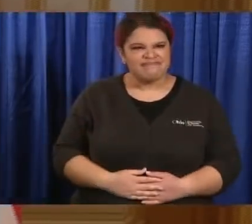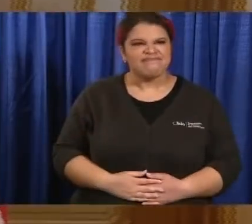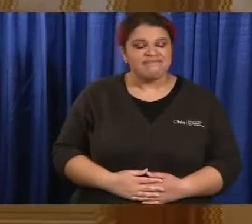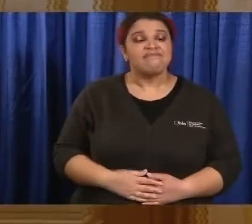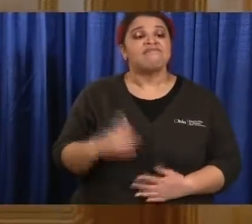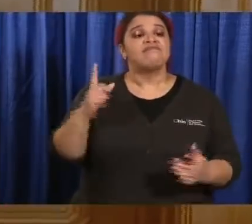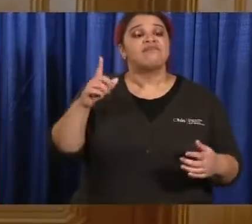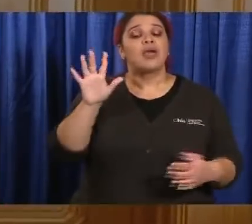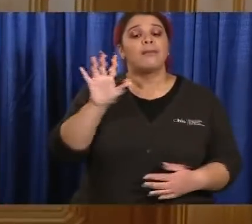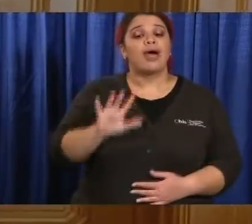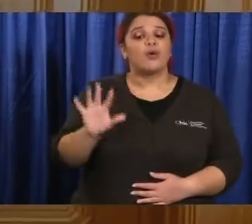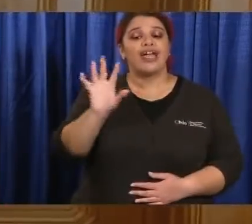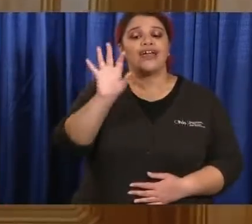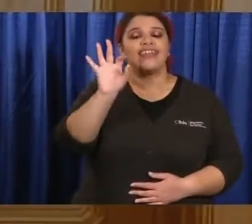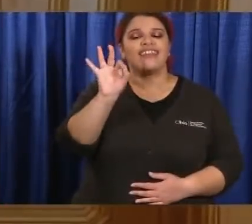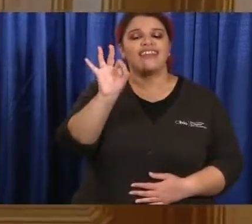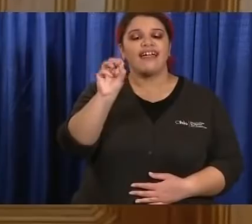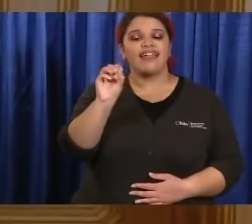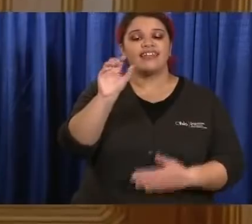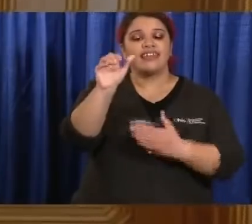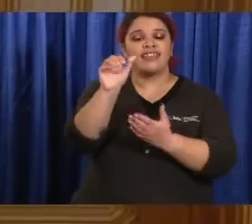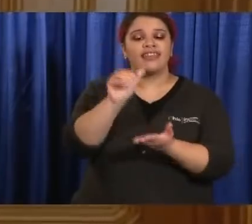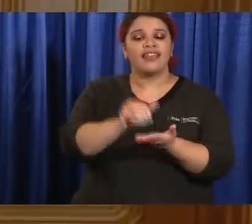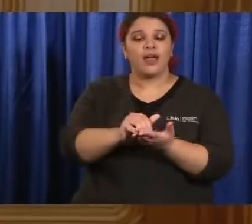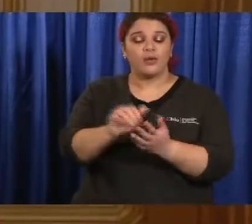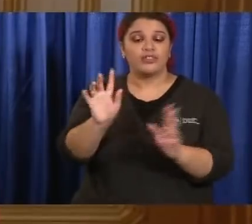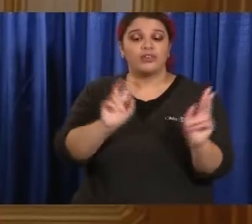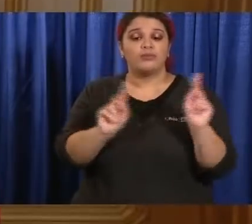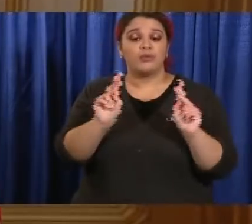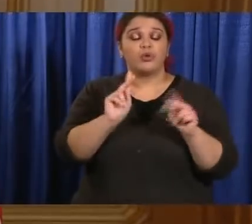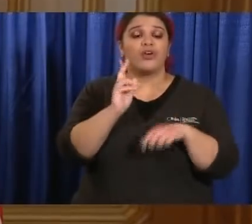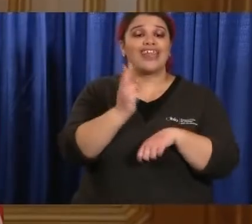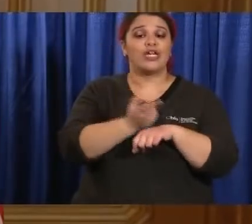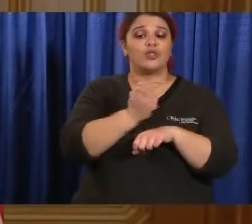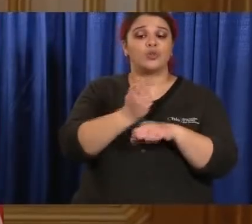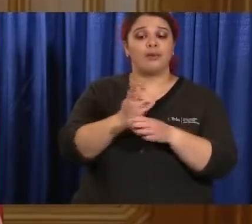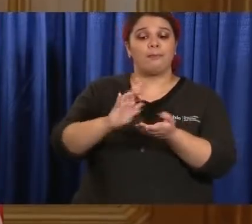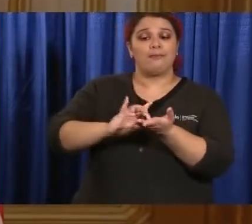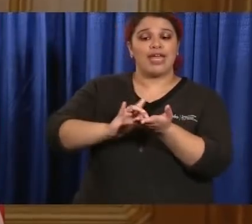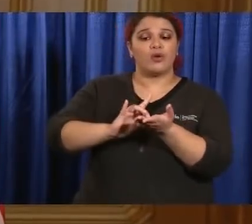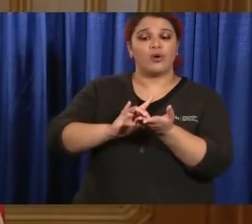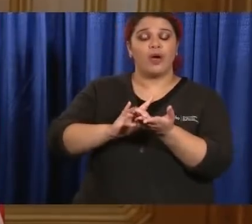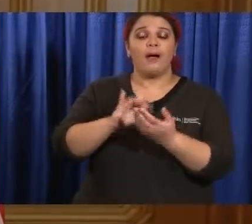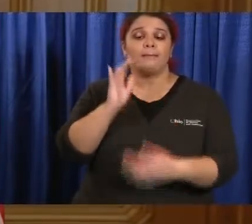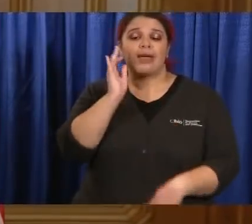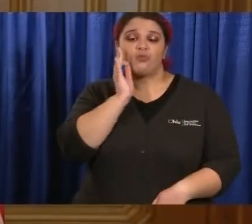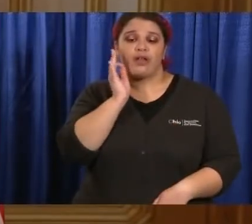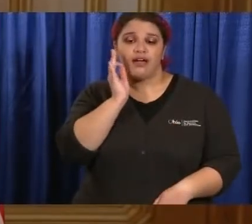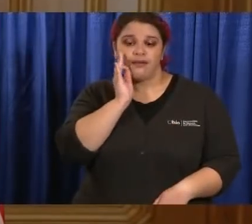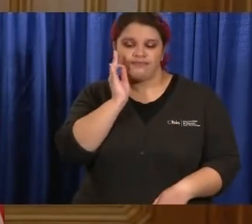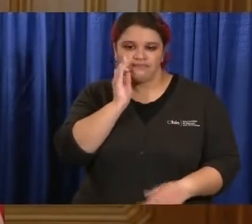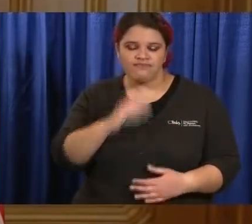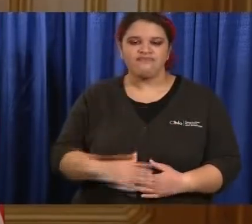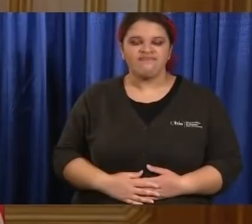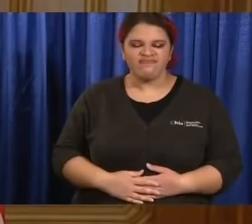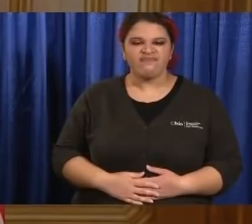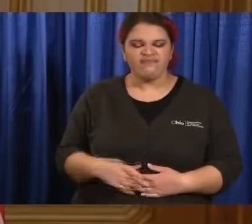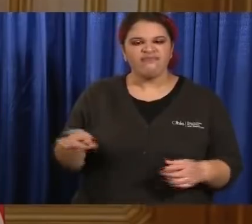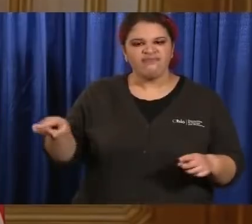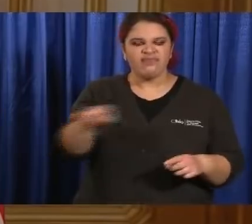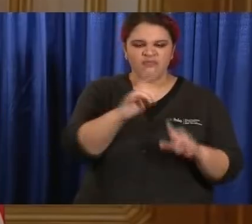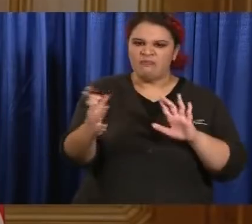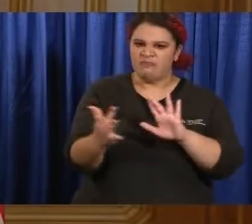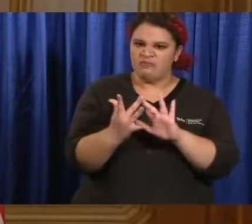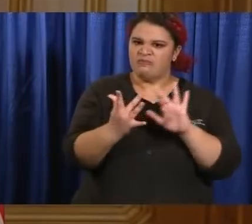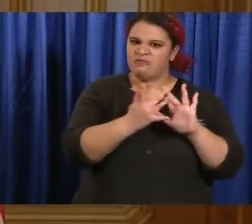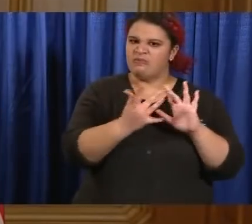medical marijuana patients in this state. I've heard from a number of them who are concerned that they still have to leave their homes and go into